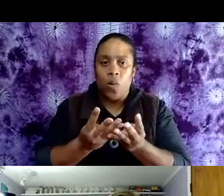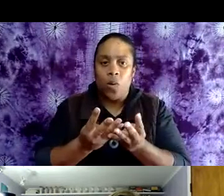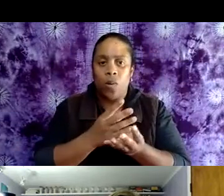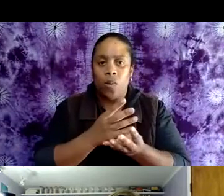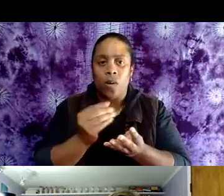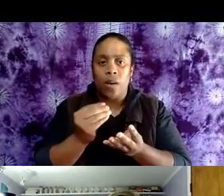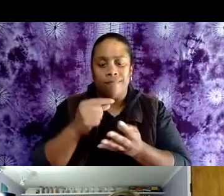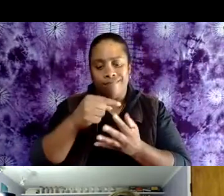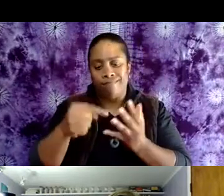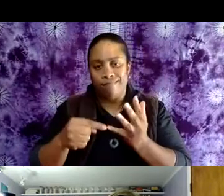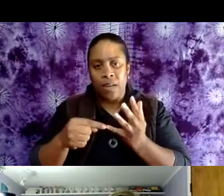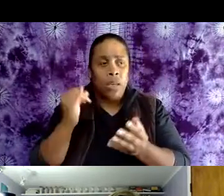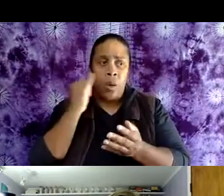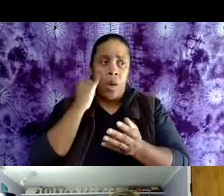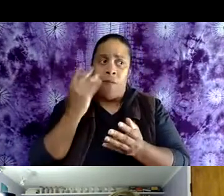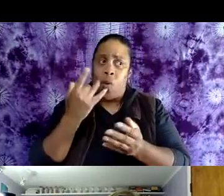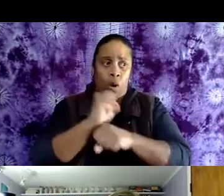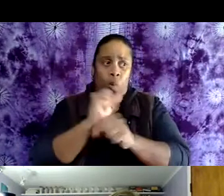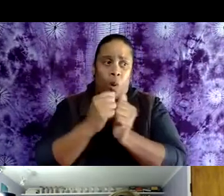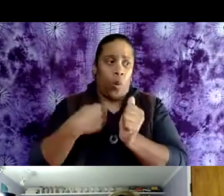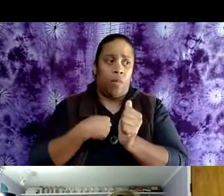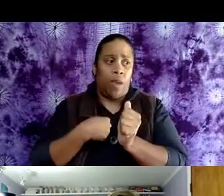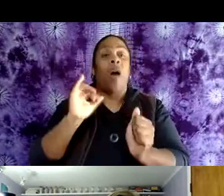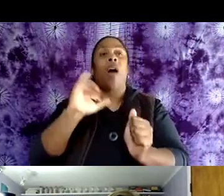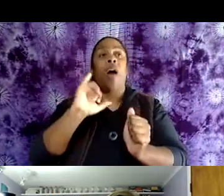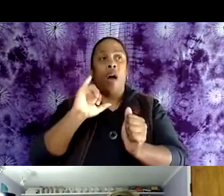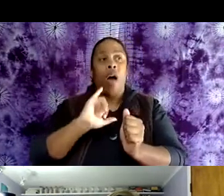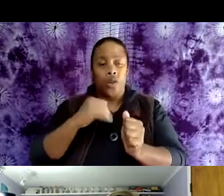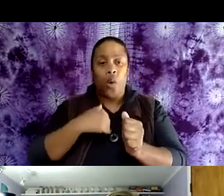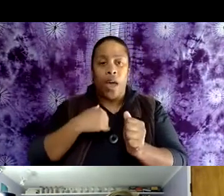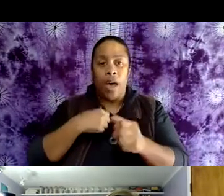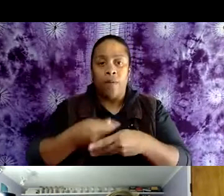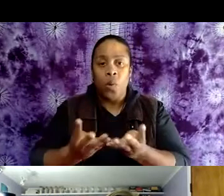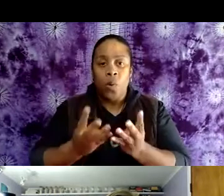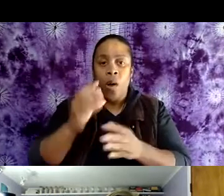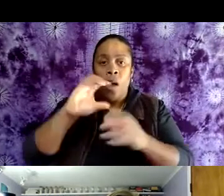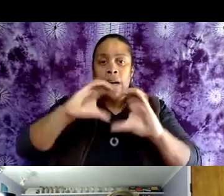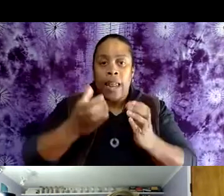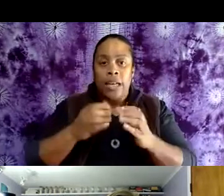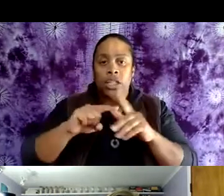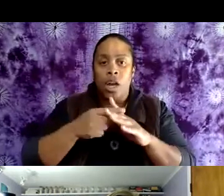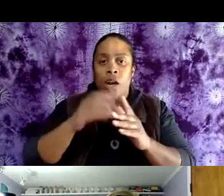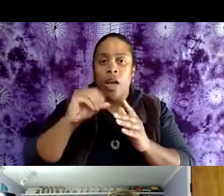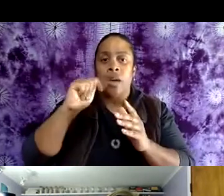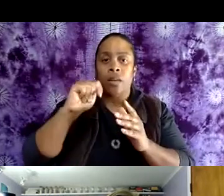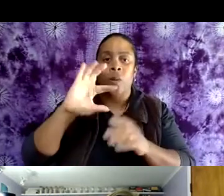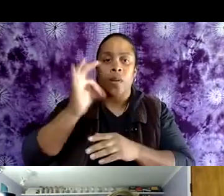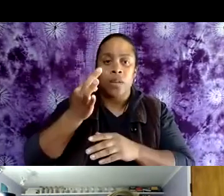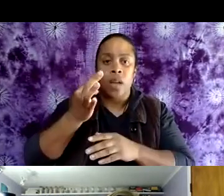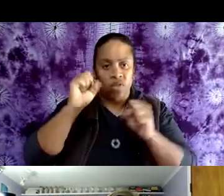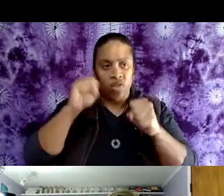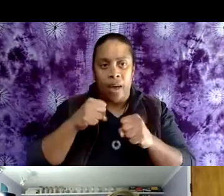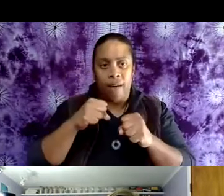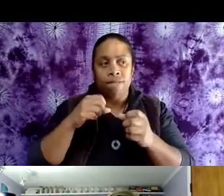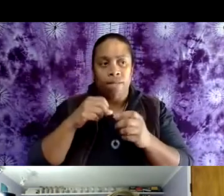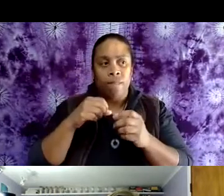you want to work with me, also I have a tarot course starting October 9th, and you can just find out about that by going